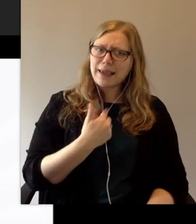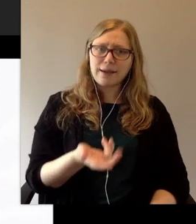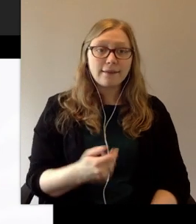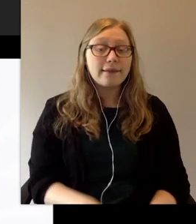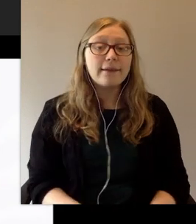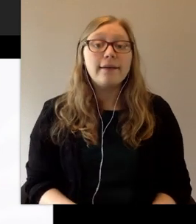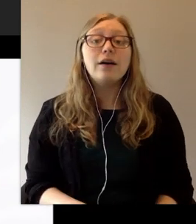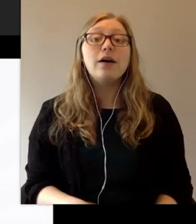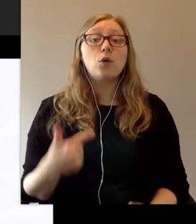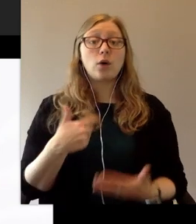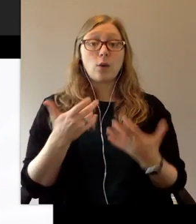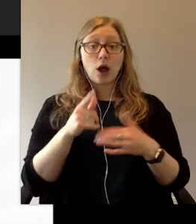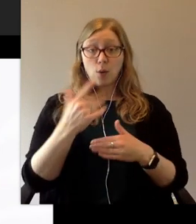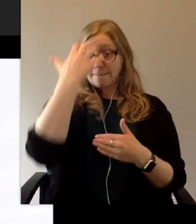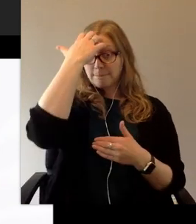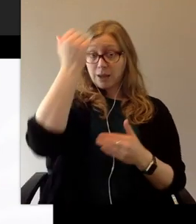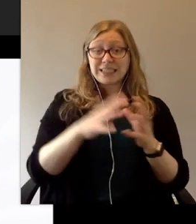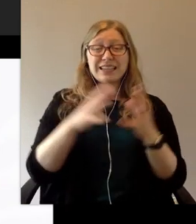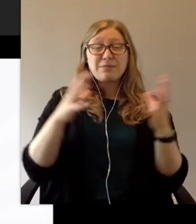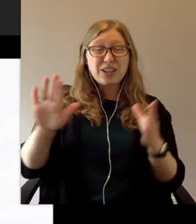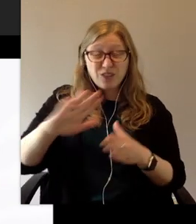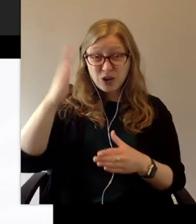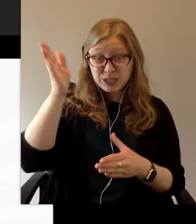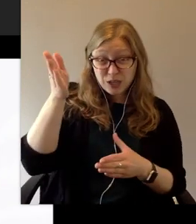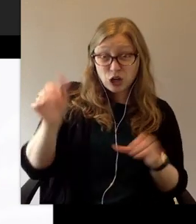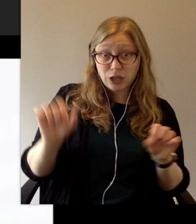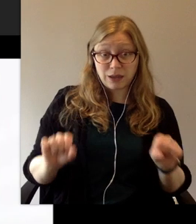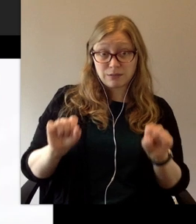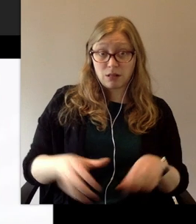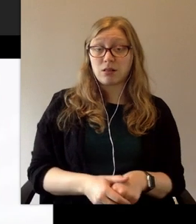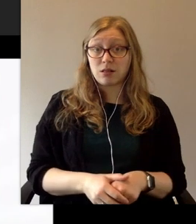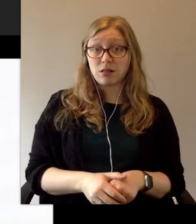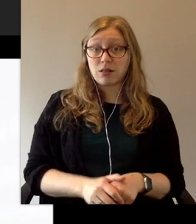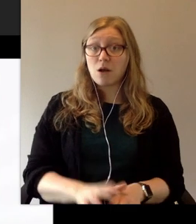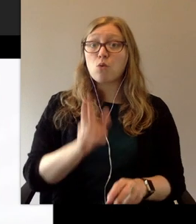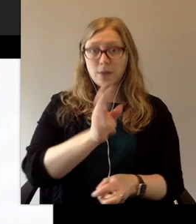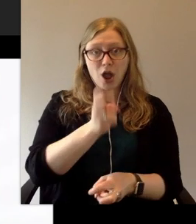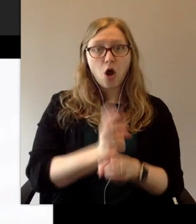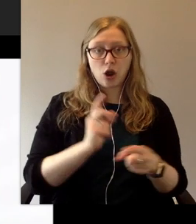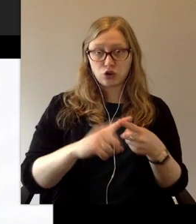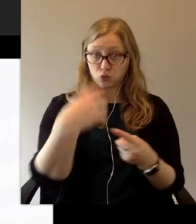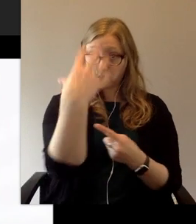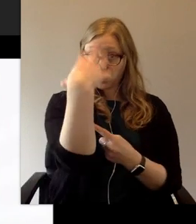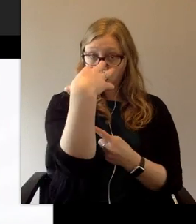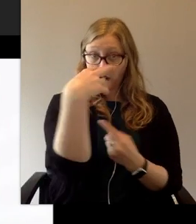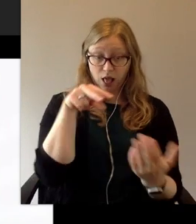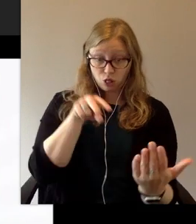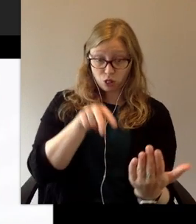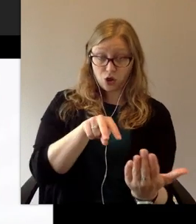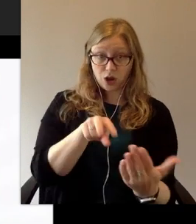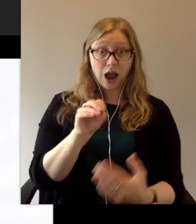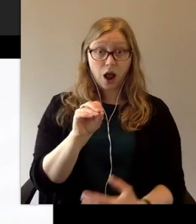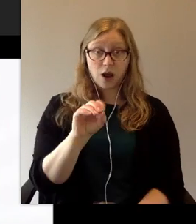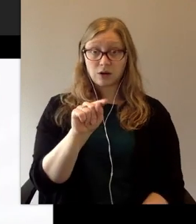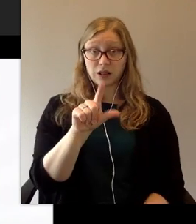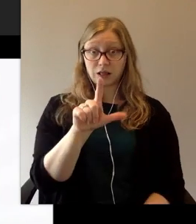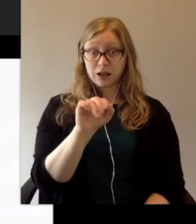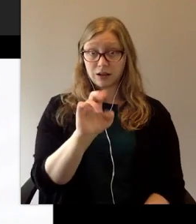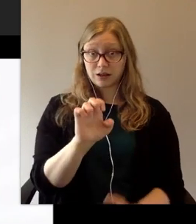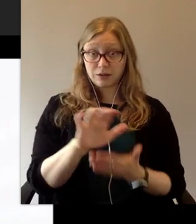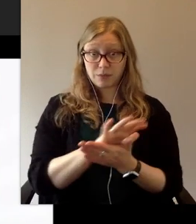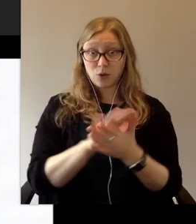We want you to memorize as much of your speech as you can. It's going to be hard to record and look at your outline at the same time, especially because